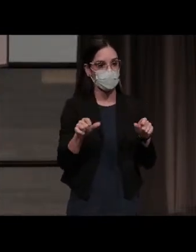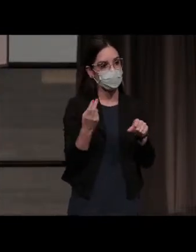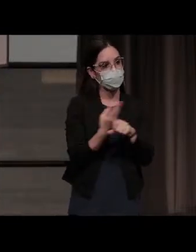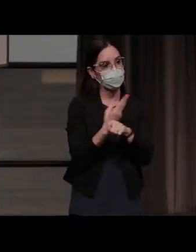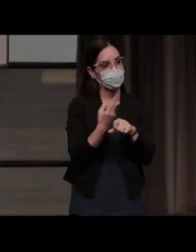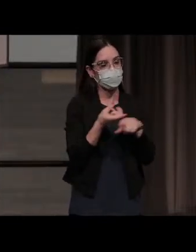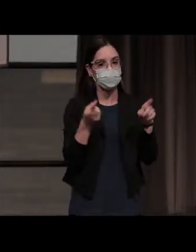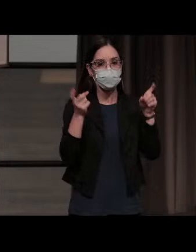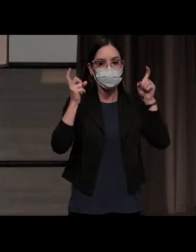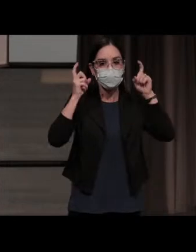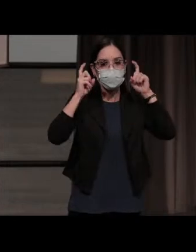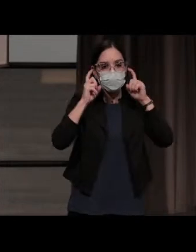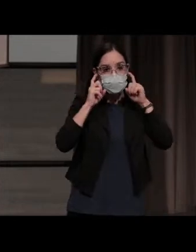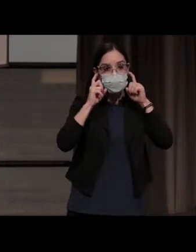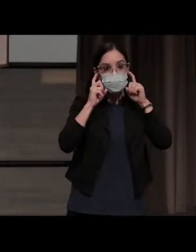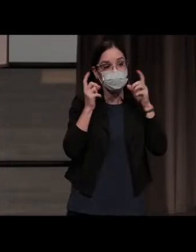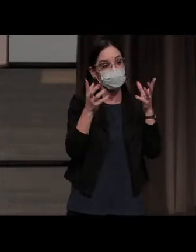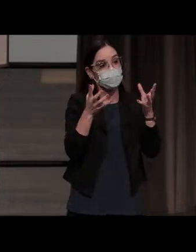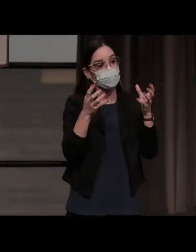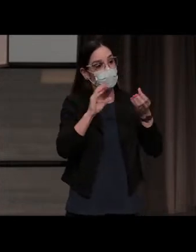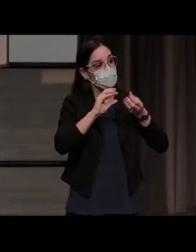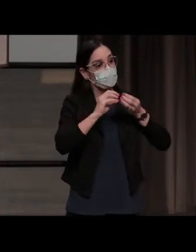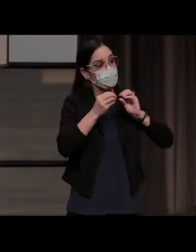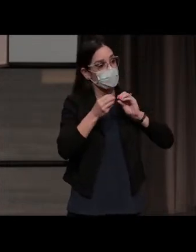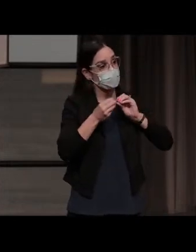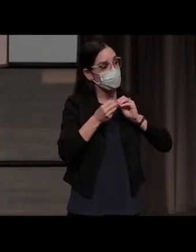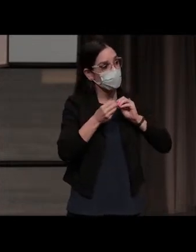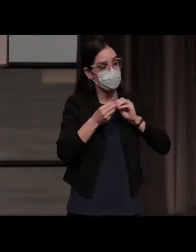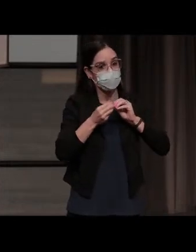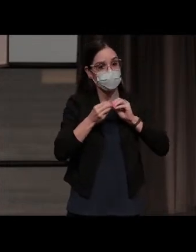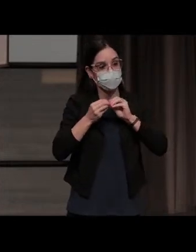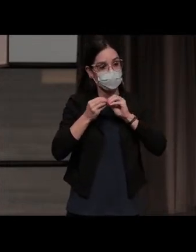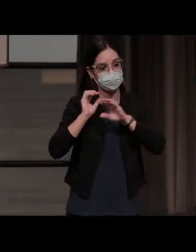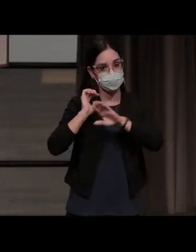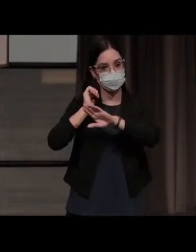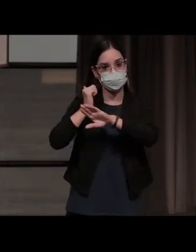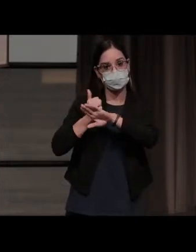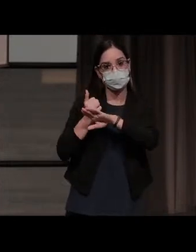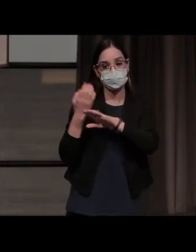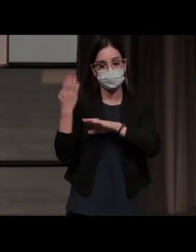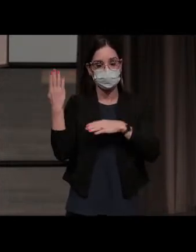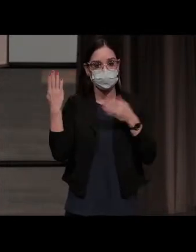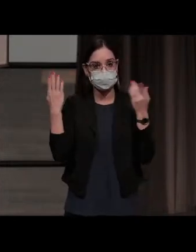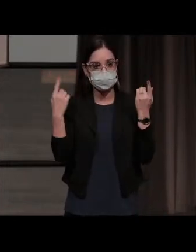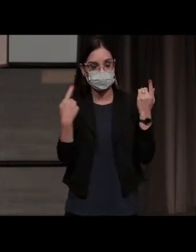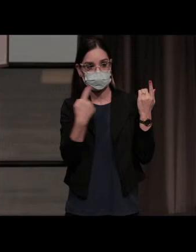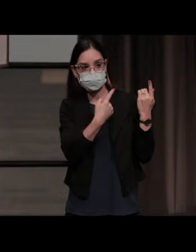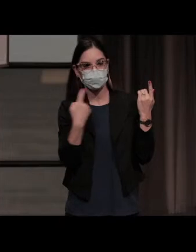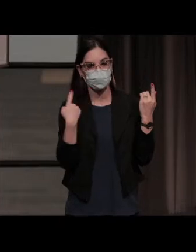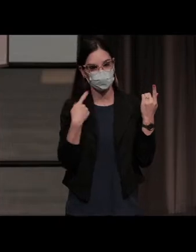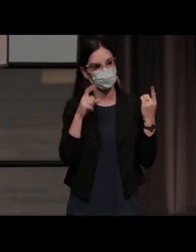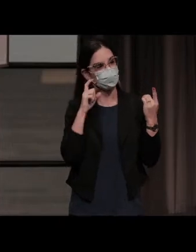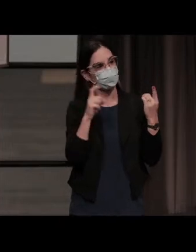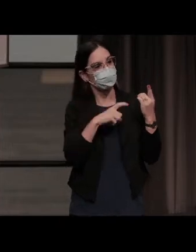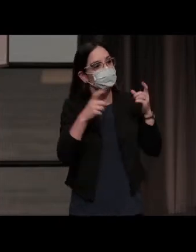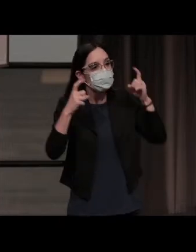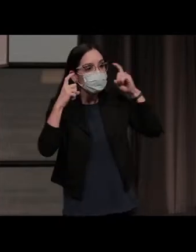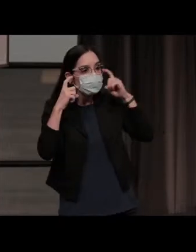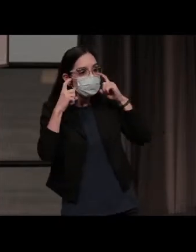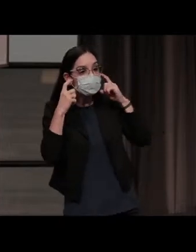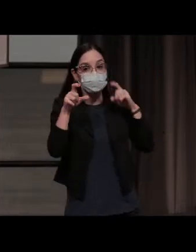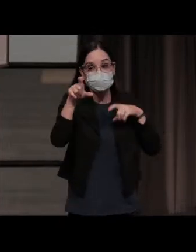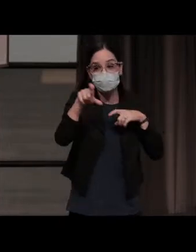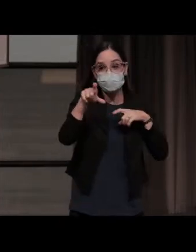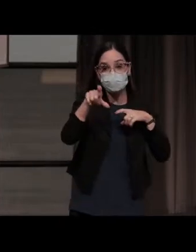lines. If you would like the numbers, they are at the signs, behind these signs here. And if you have any questions or need any support